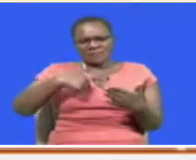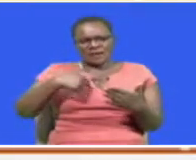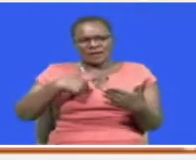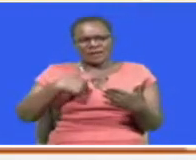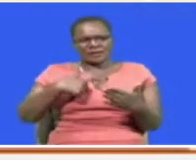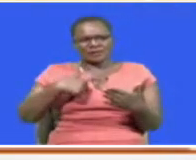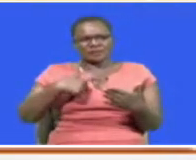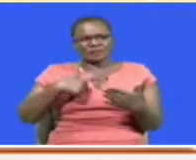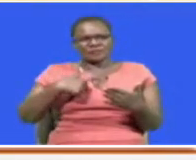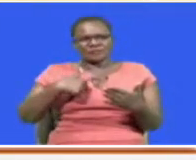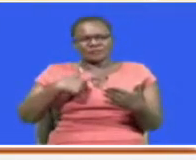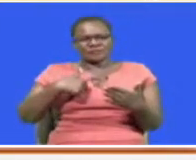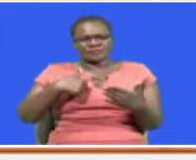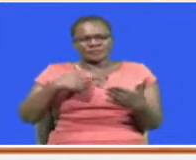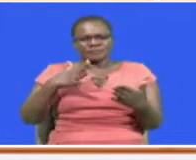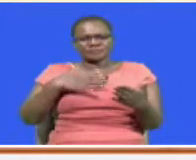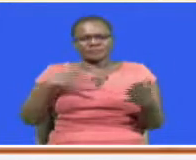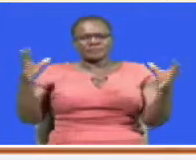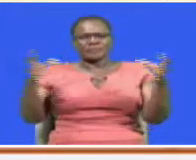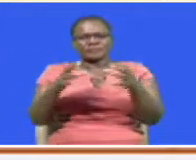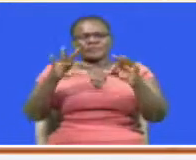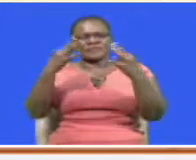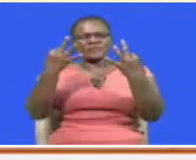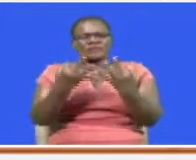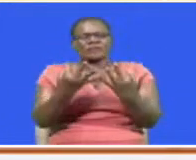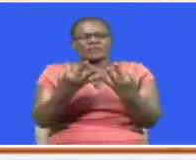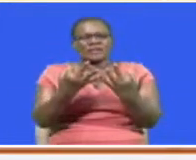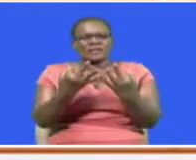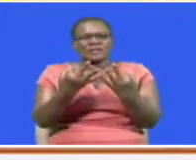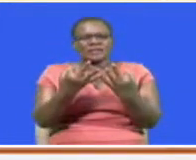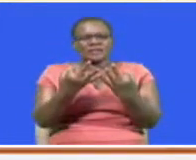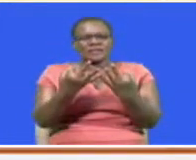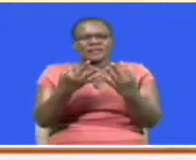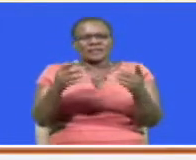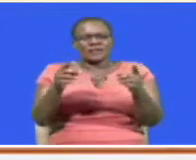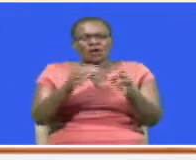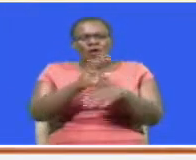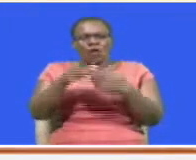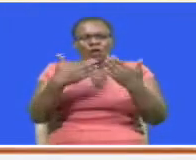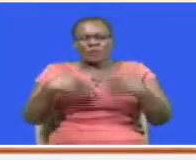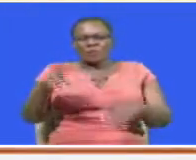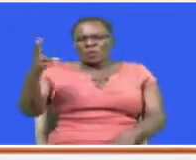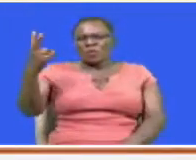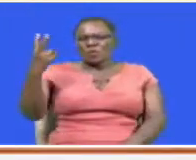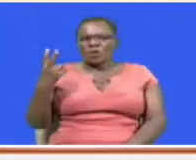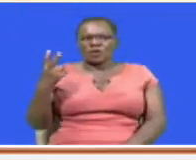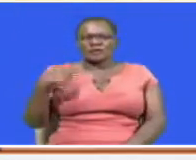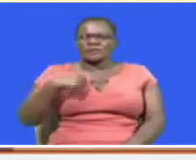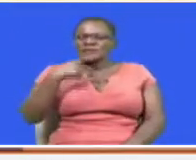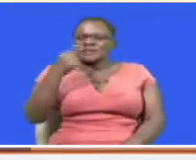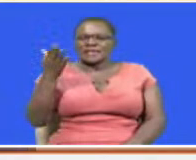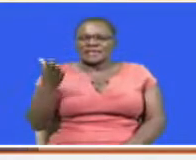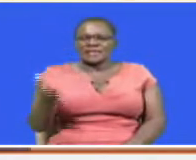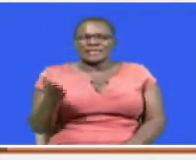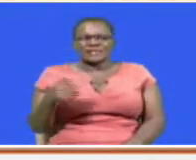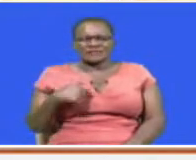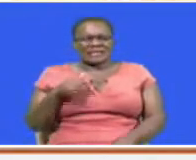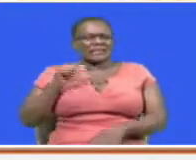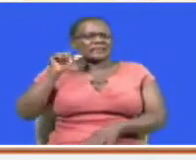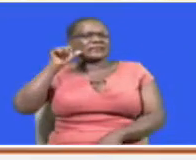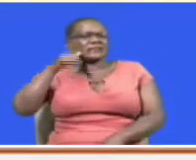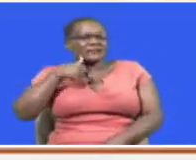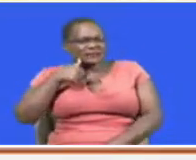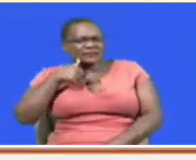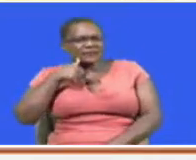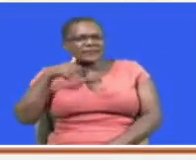give everything I can for my team, family, my fans, and you know, everyone watching. So I would say this feeling is nice,